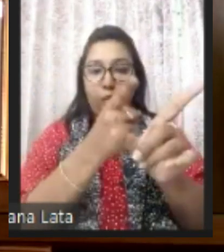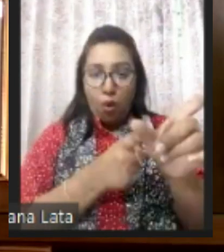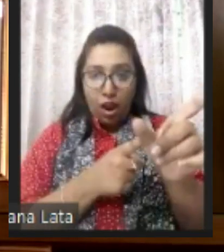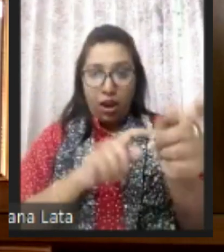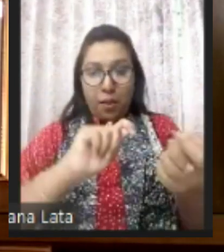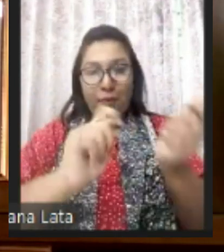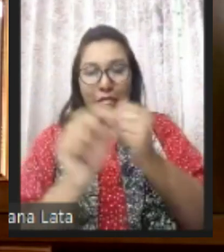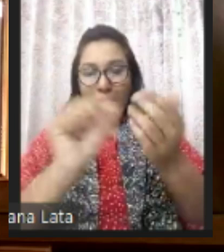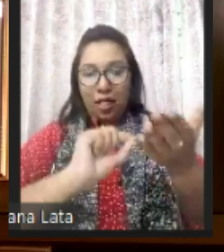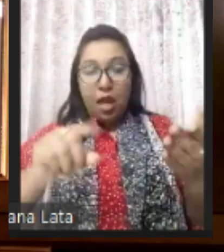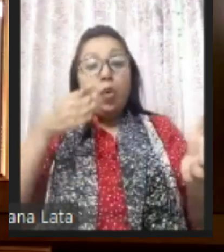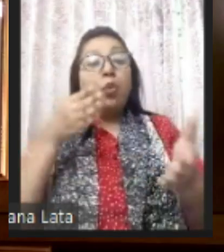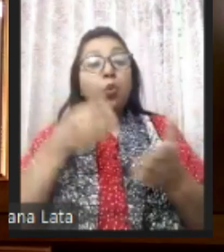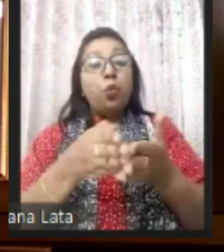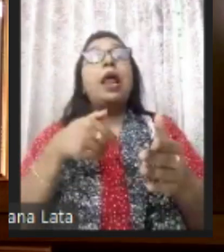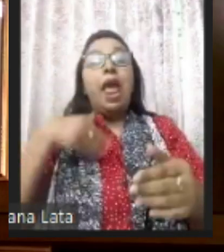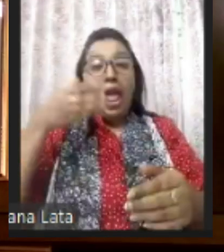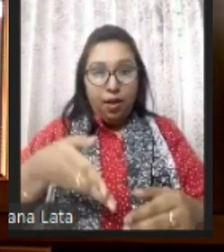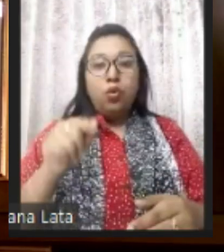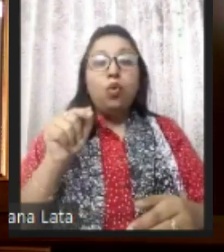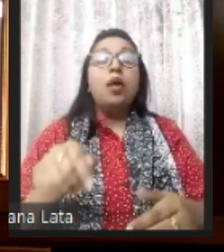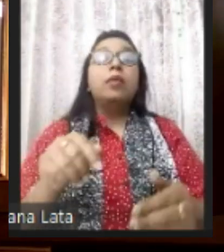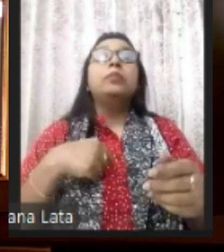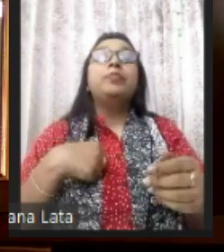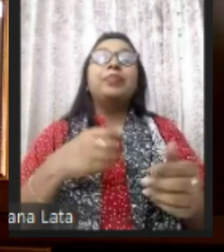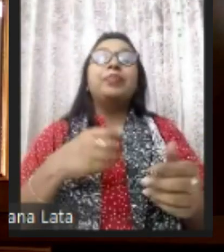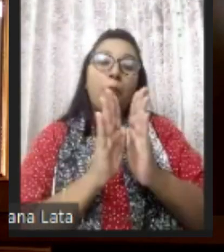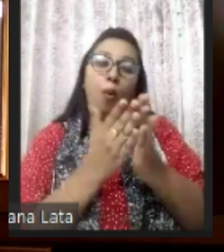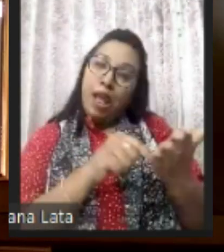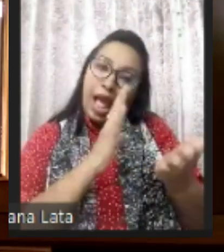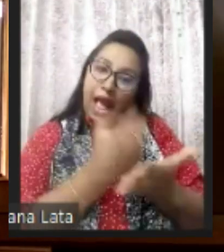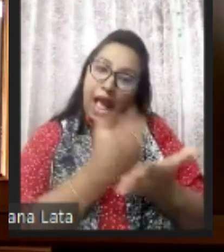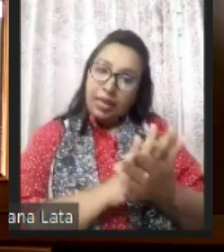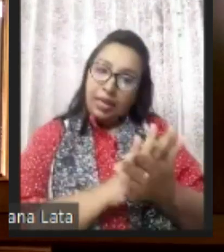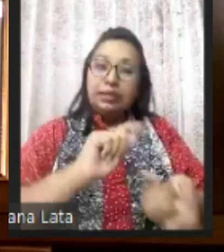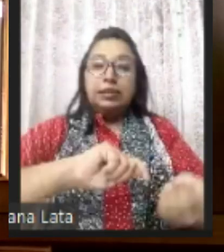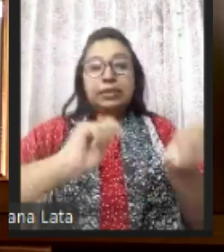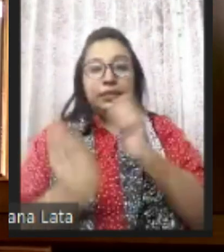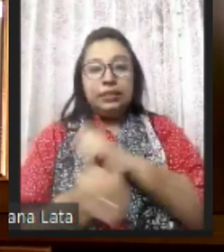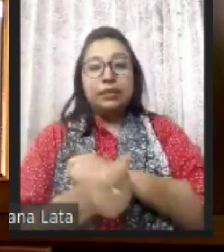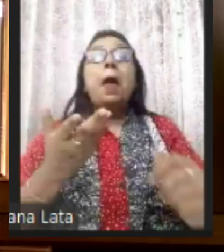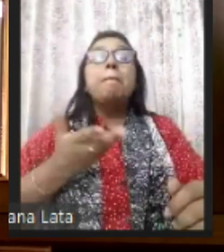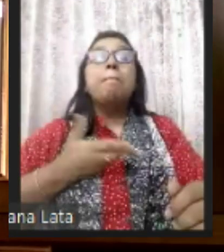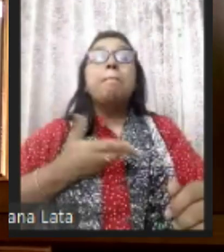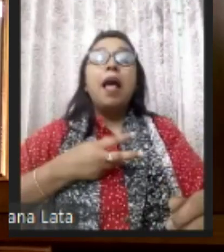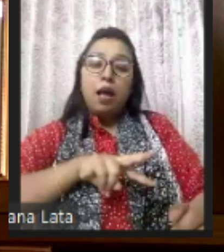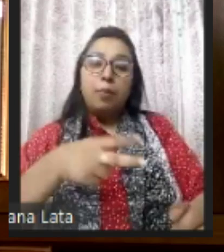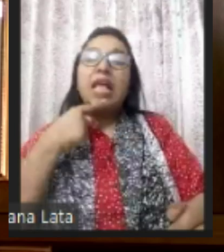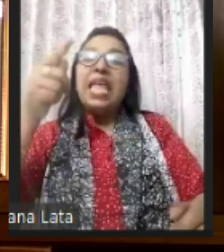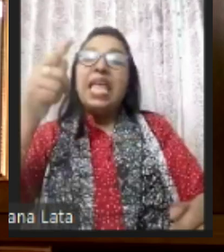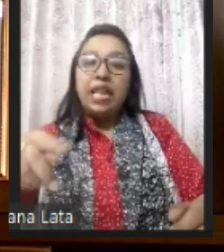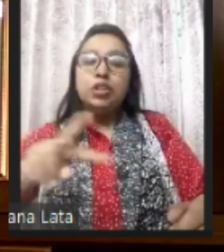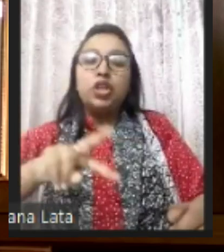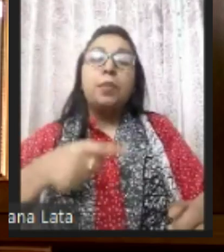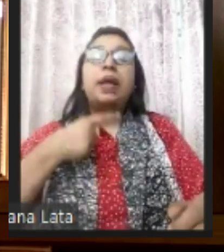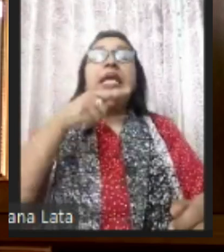of accessible dictionaries are being launched, and one is Bangla to English, English to Bangla, and again,